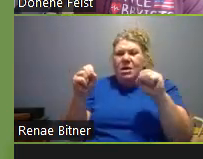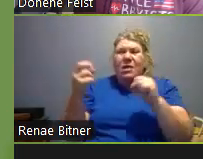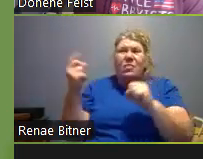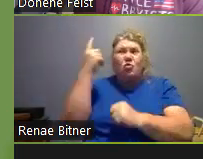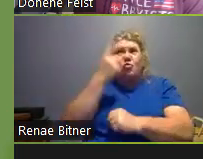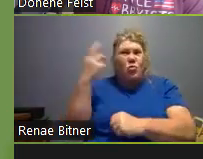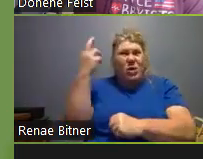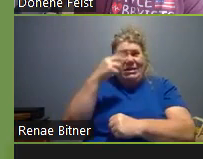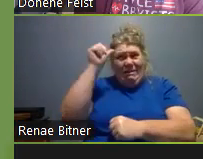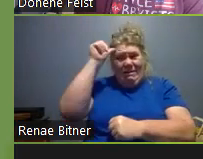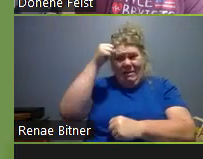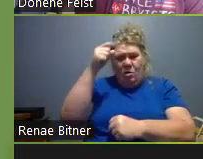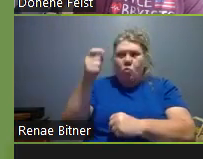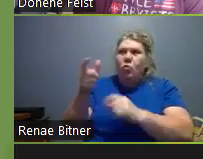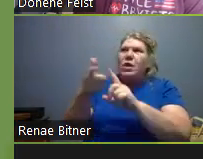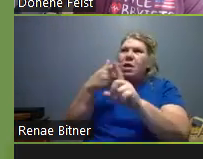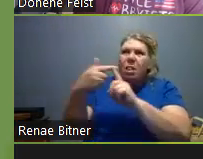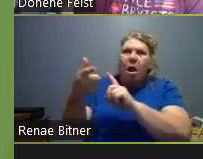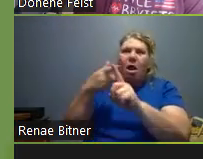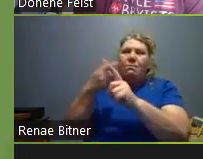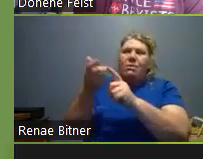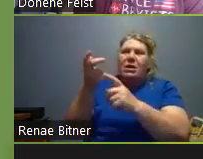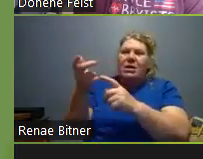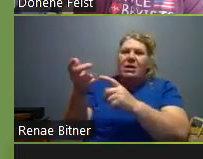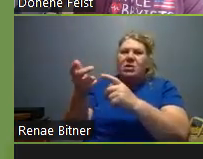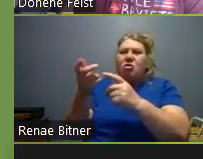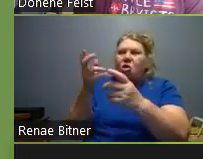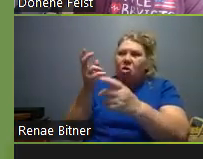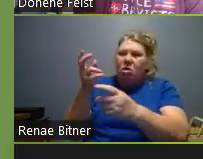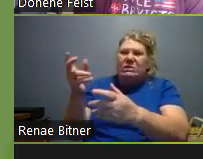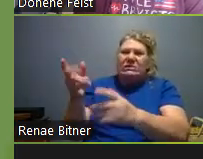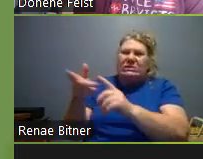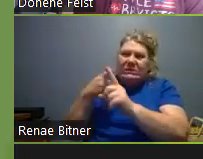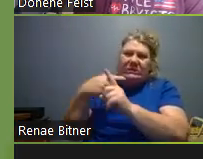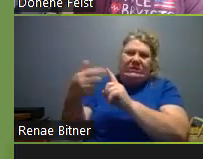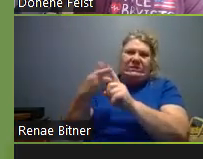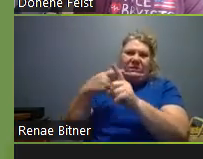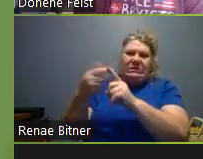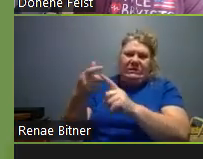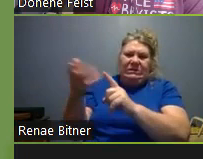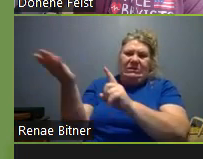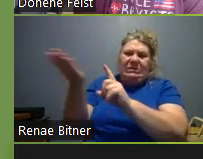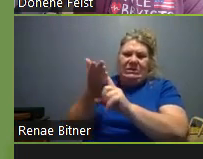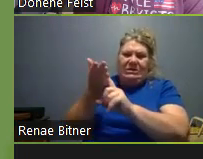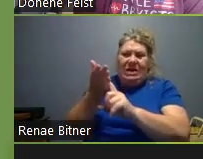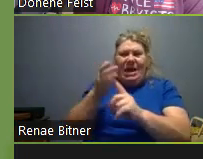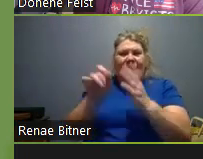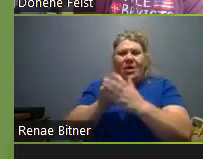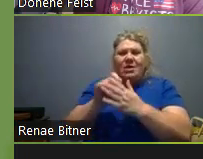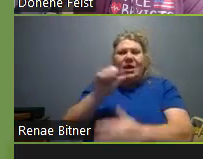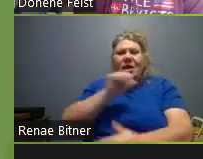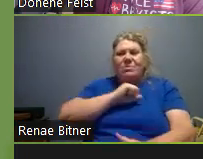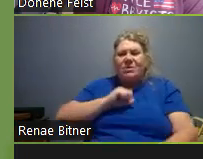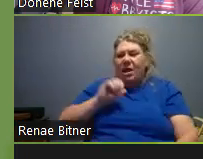is because we lobbied hard to make that happen. And I got a phone call at the time, Senator Conrad was